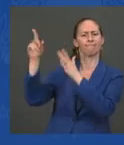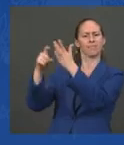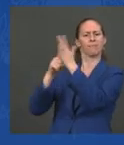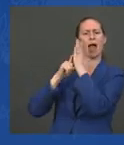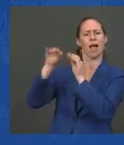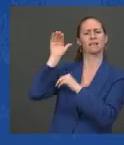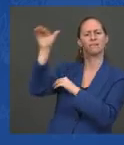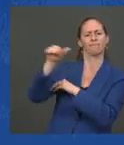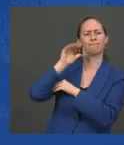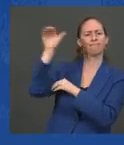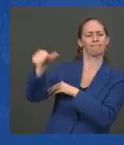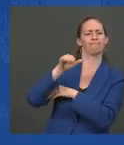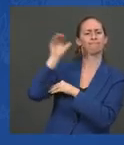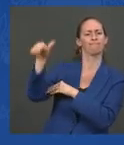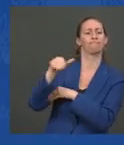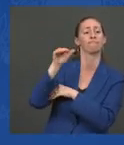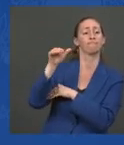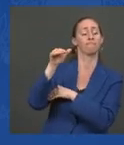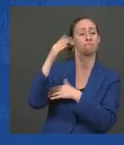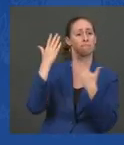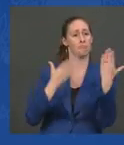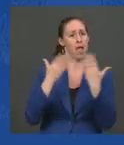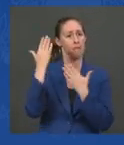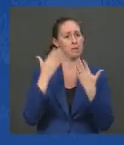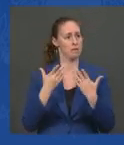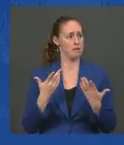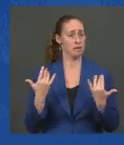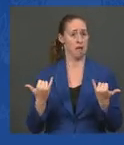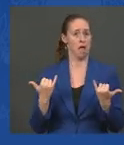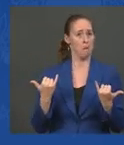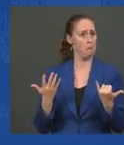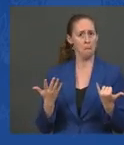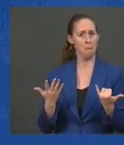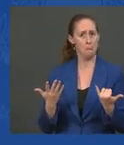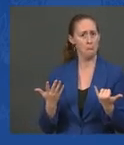sound radical now, it was radical then.